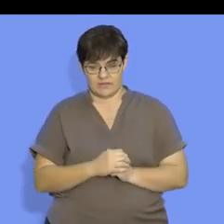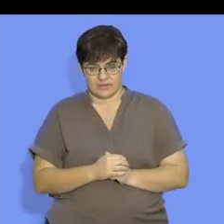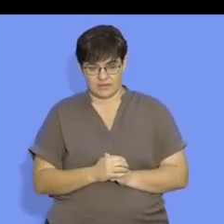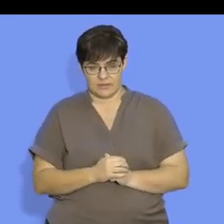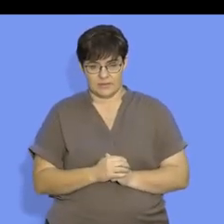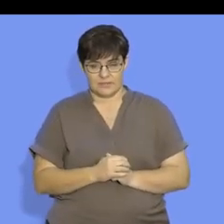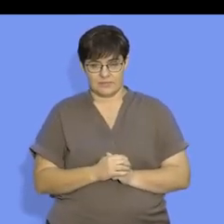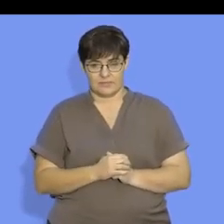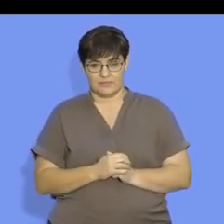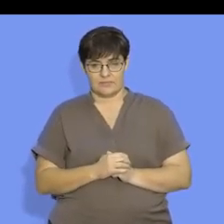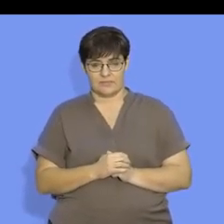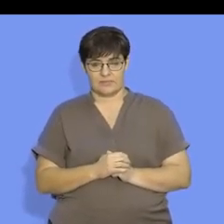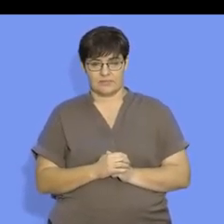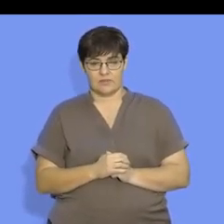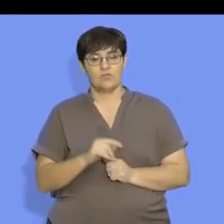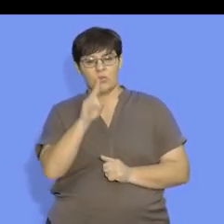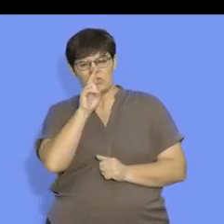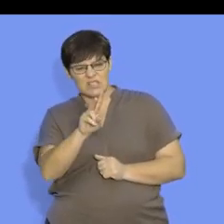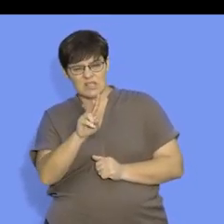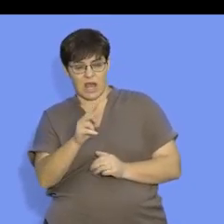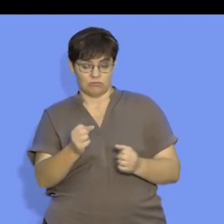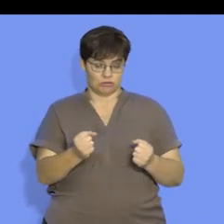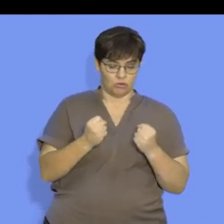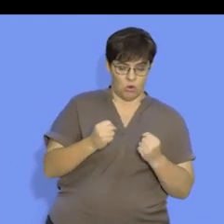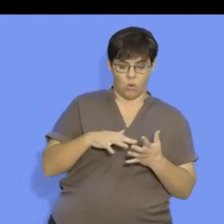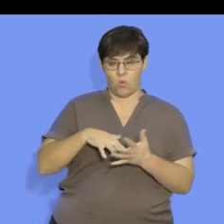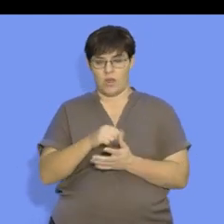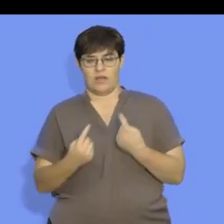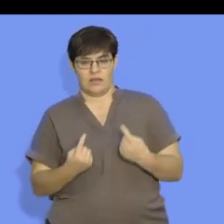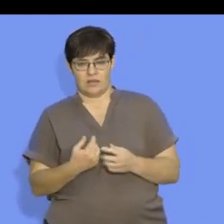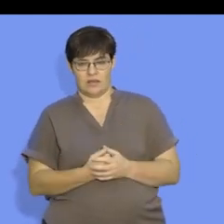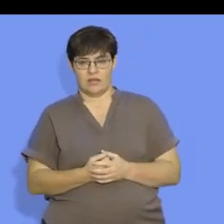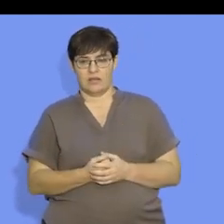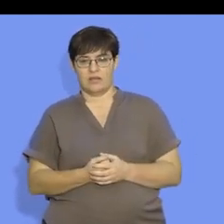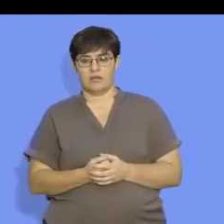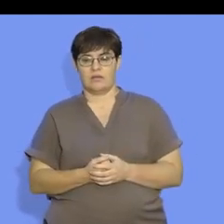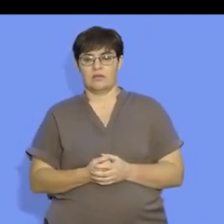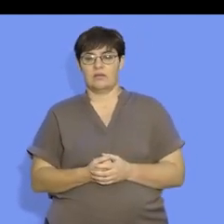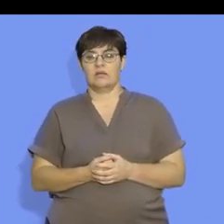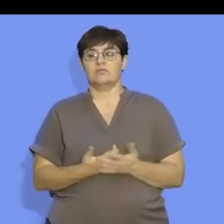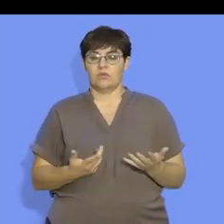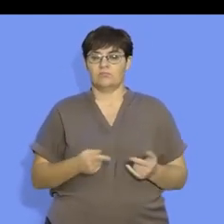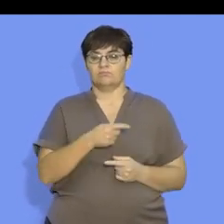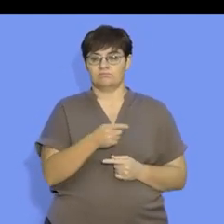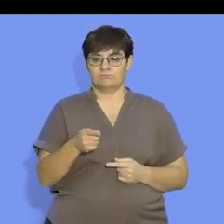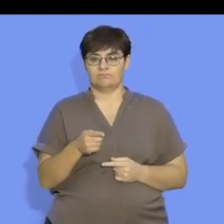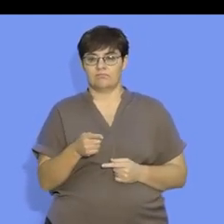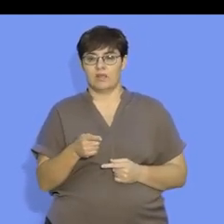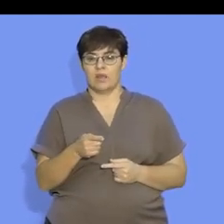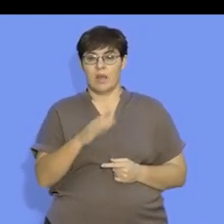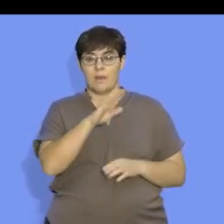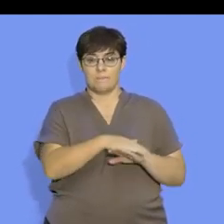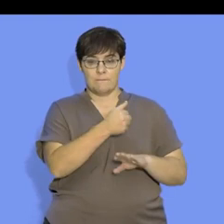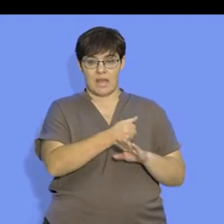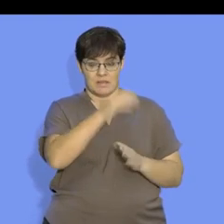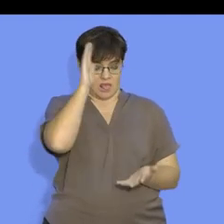base reacting in the neutralization are weak or strong. So methyl red in this case is used, and when